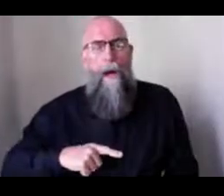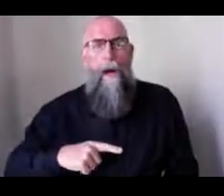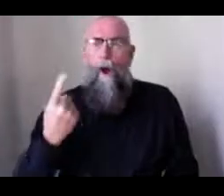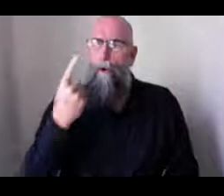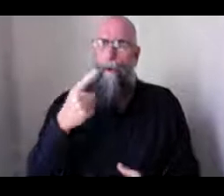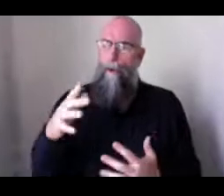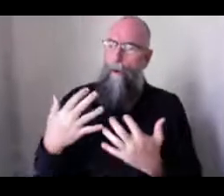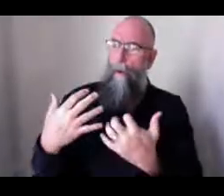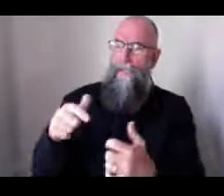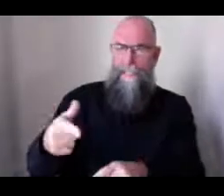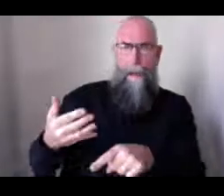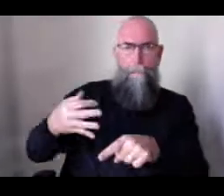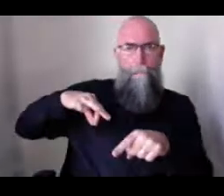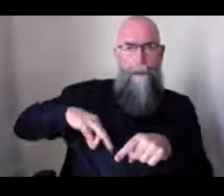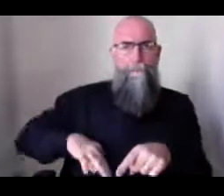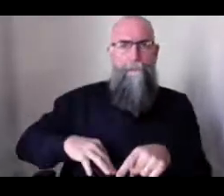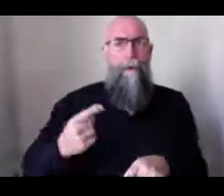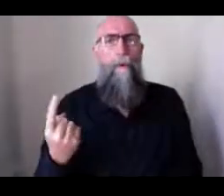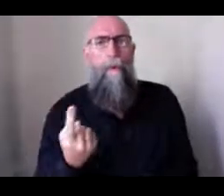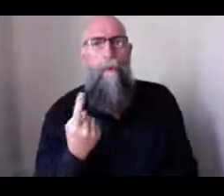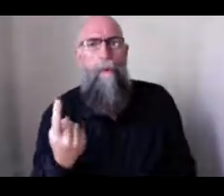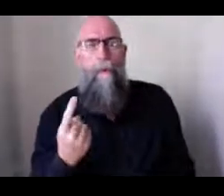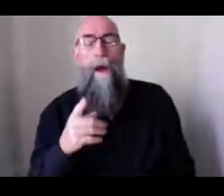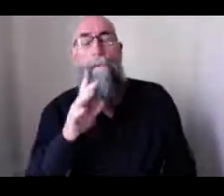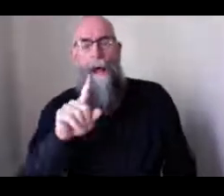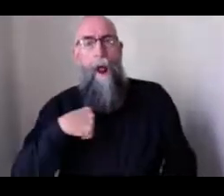So just going back to small project grants,